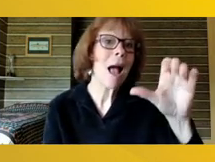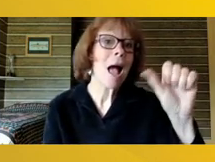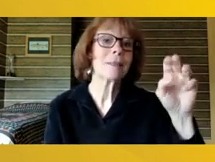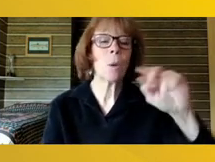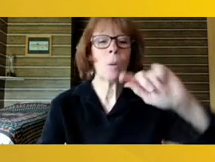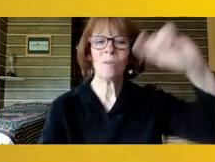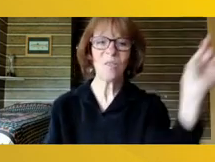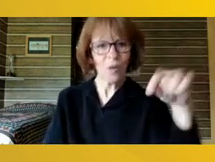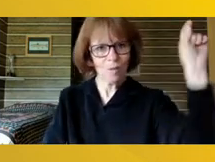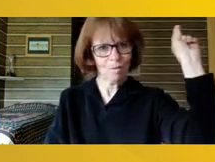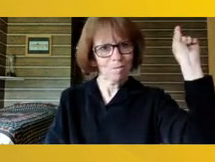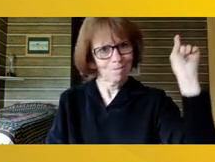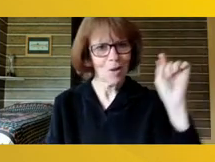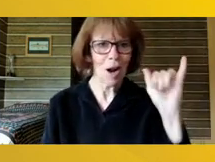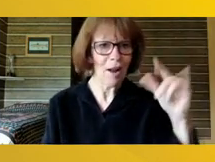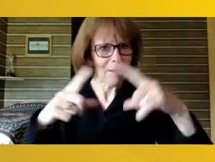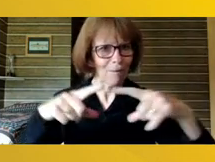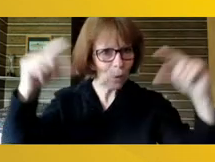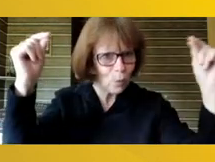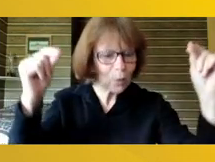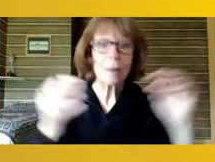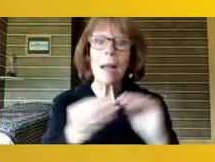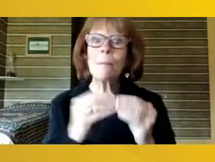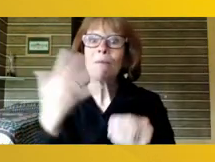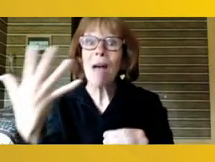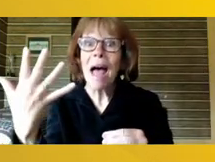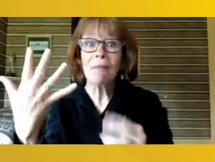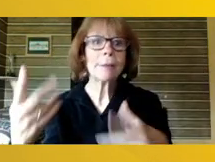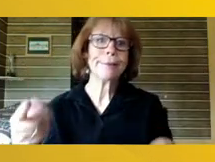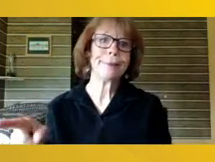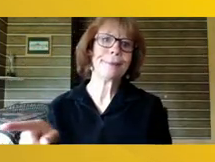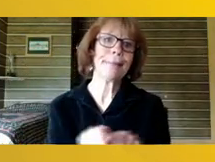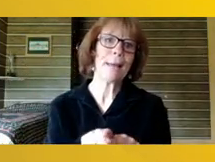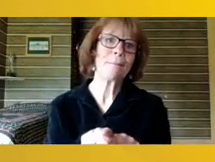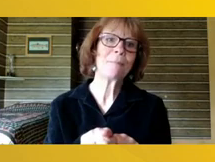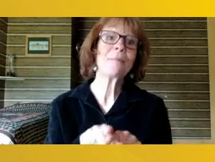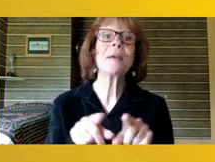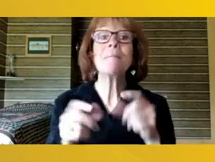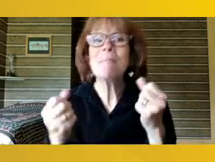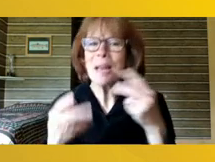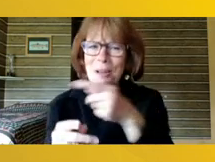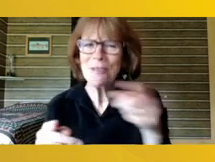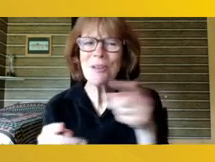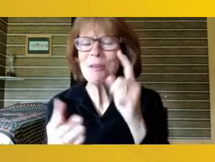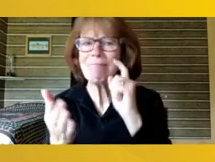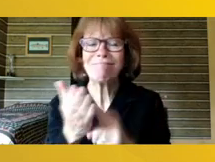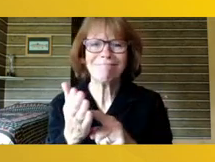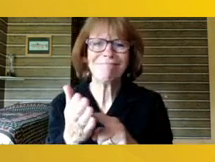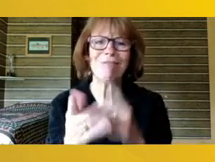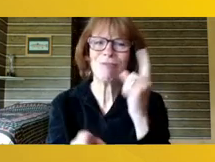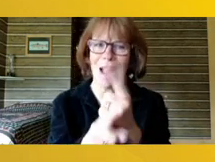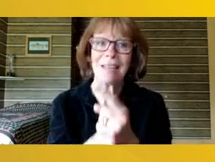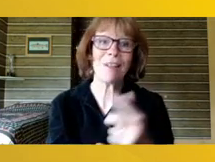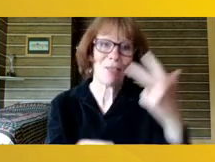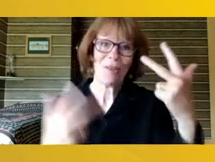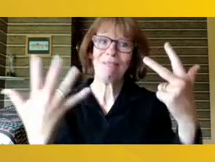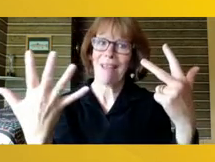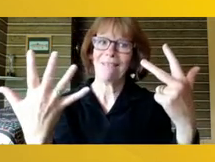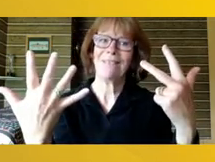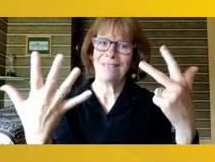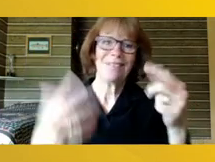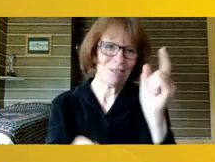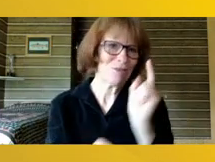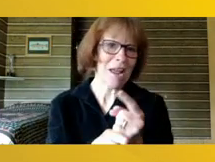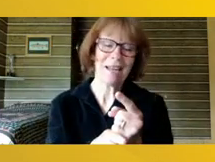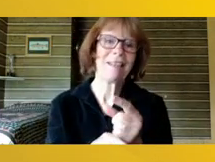whale 5 has those same white markings. And a lot of people got that one, whales 3 and 5. That fluke